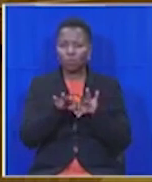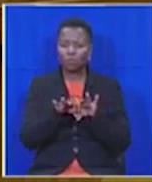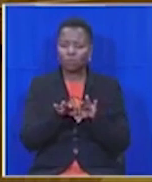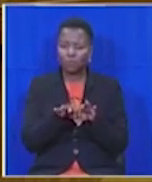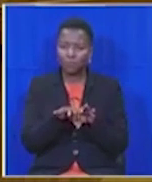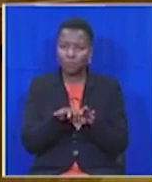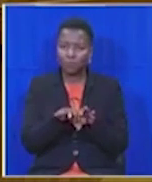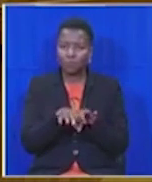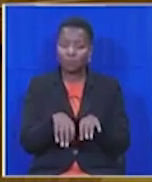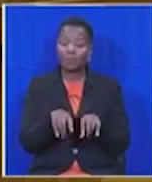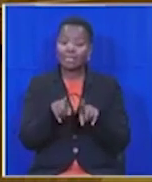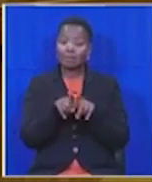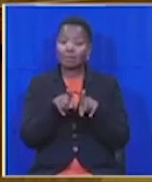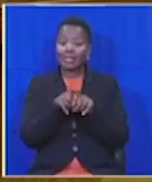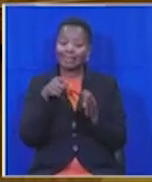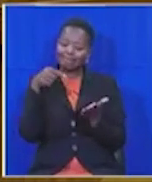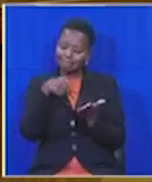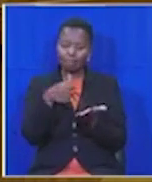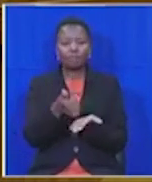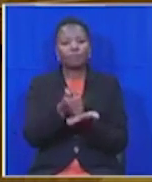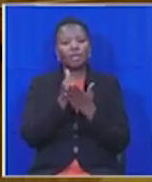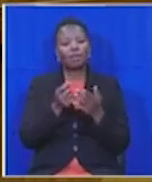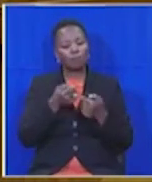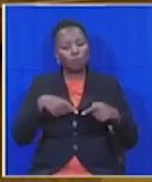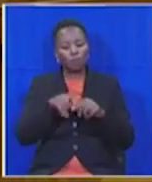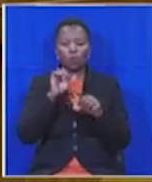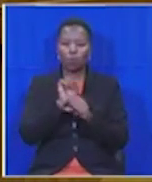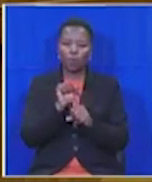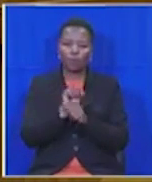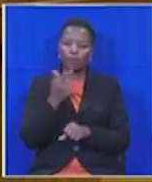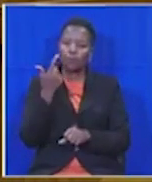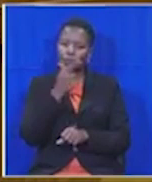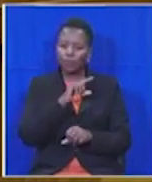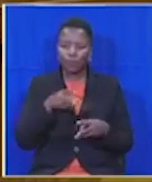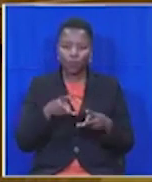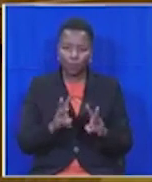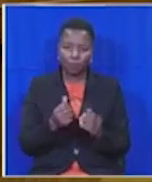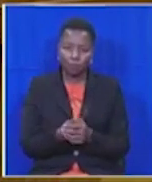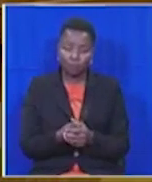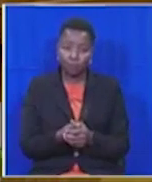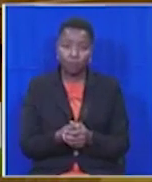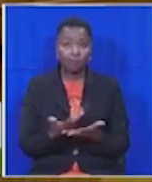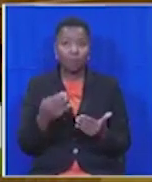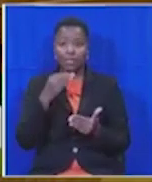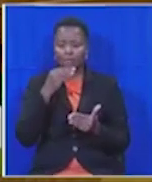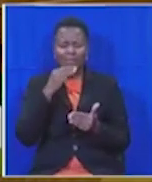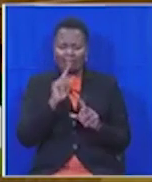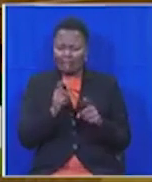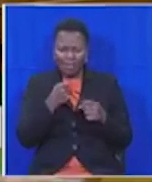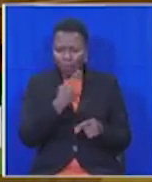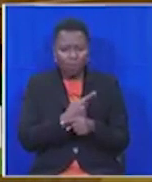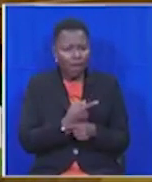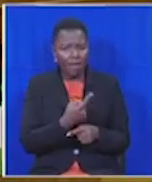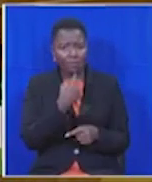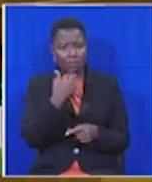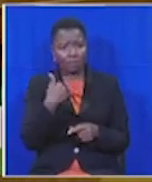then they will assist us to work in a manner that is appropriate. We'll deepen democracy. It can't be right that we have